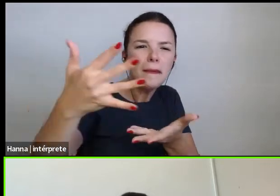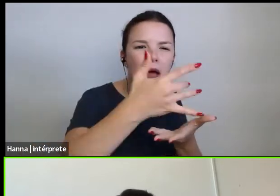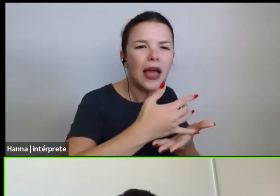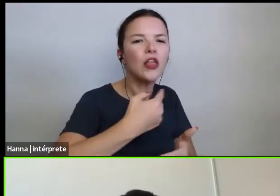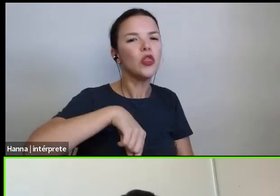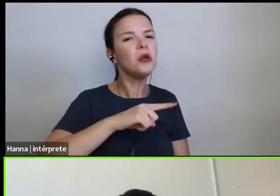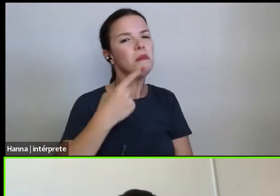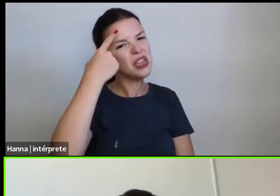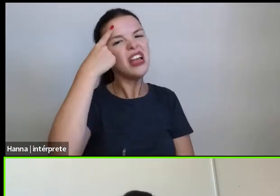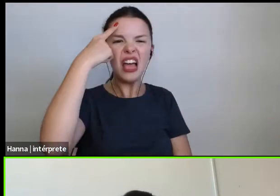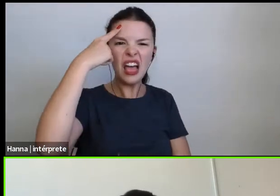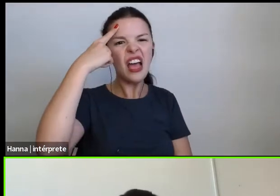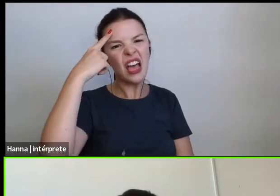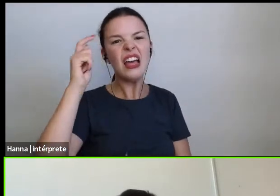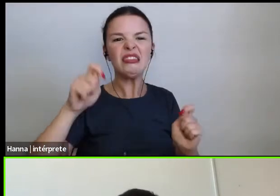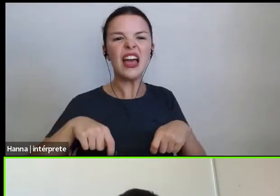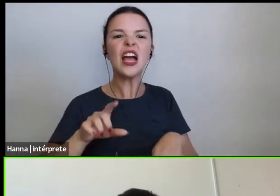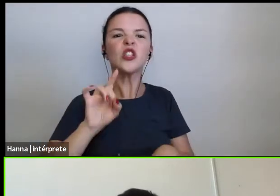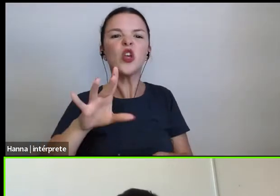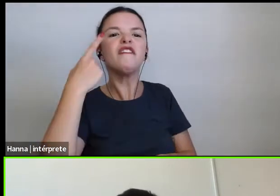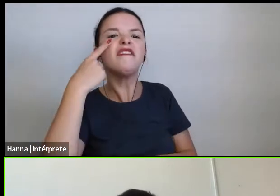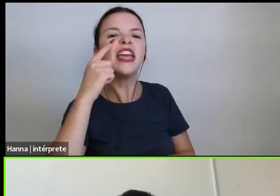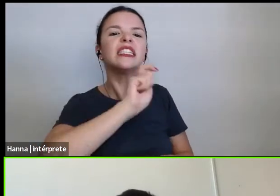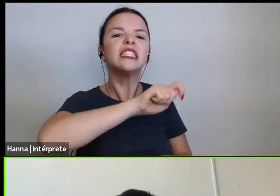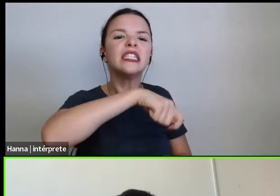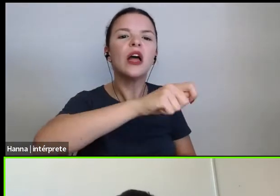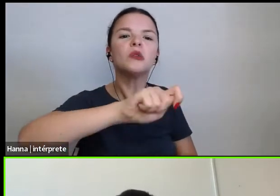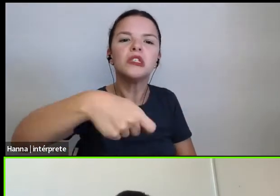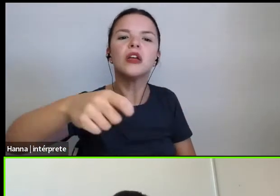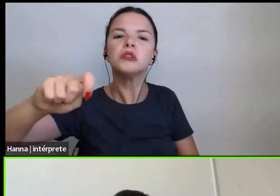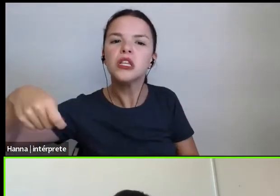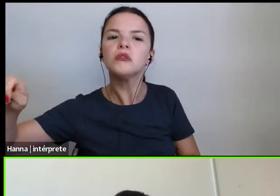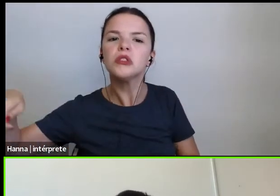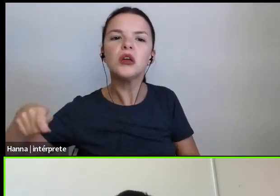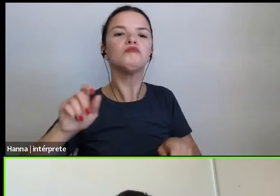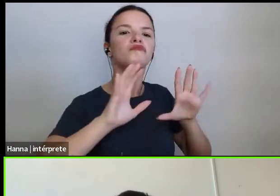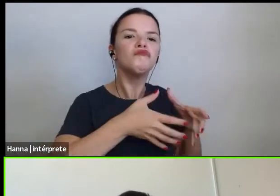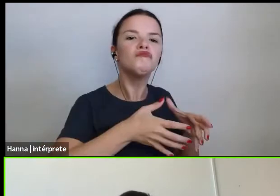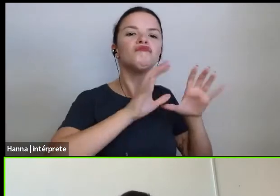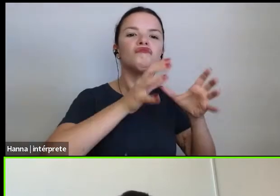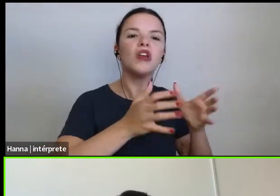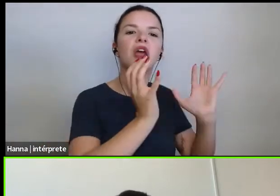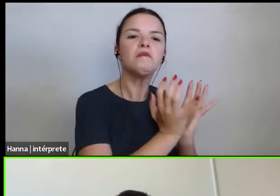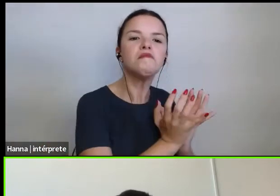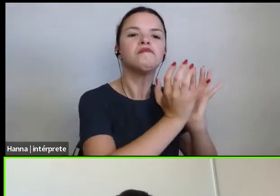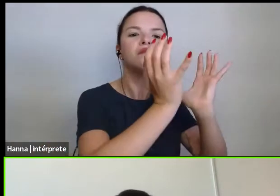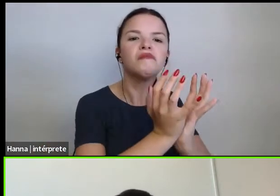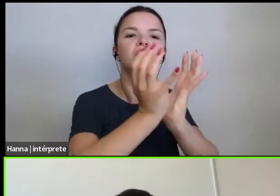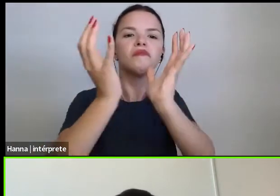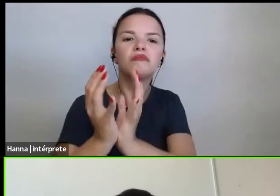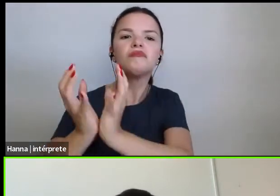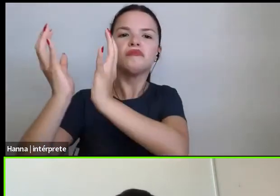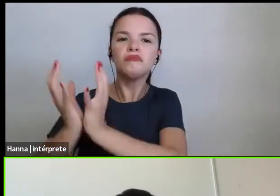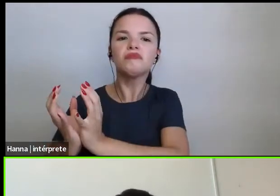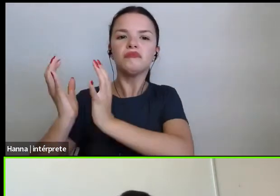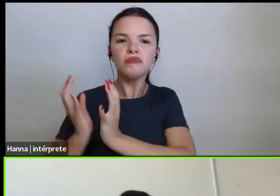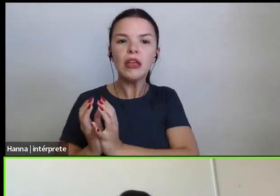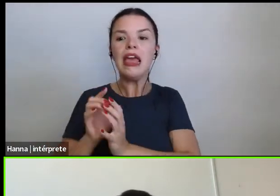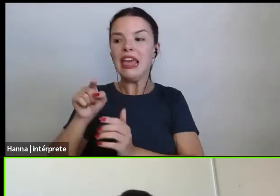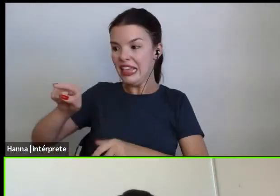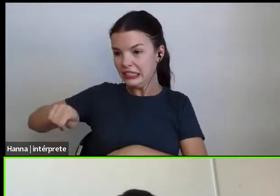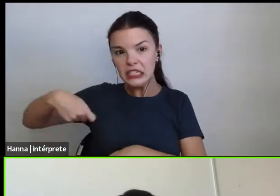to categorize the signs we collected in terms of those categories,